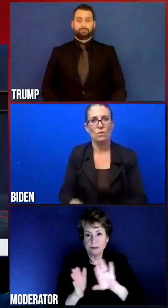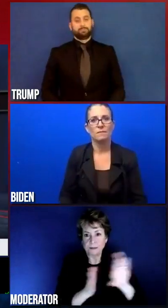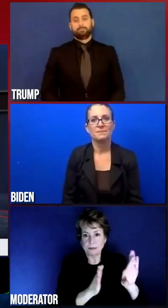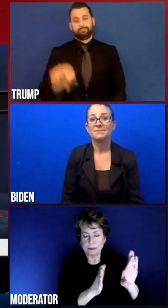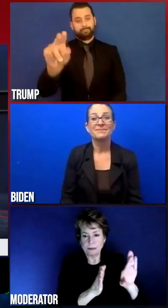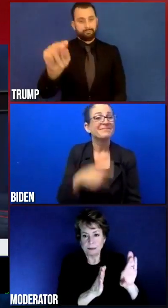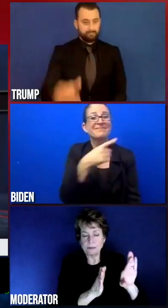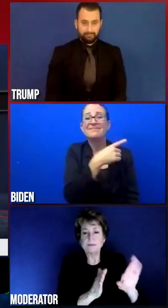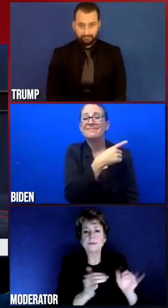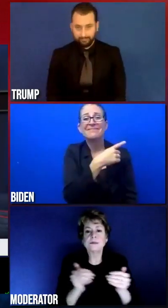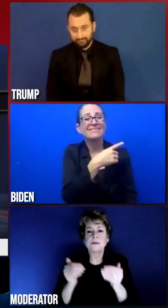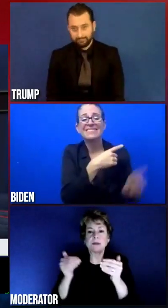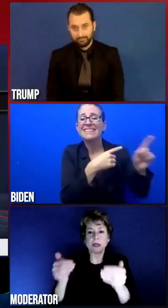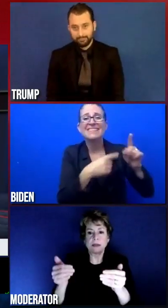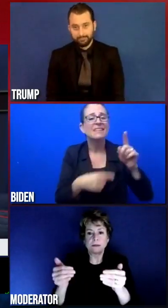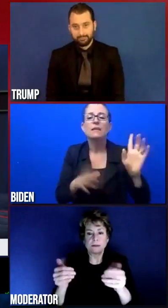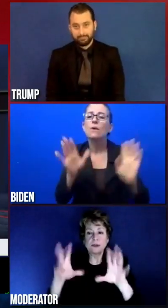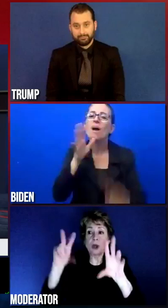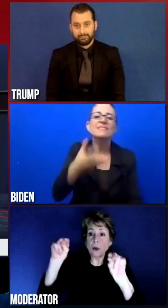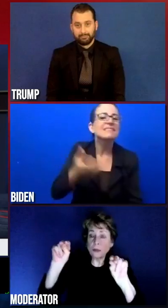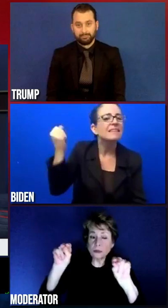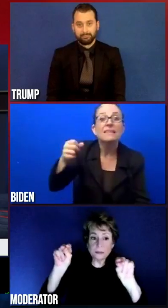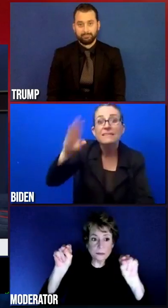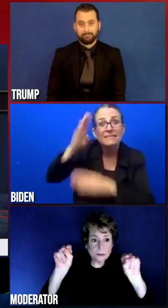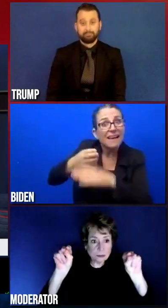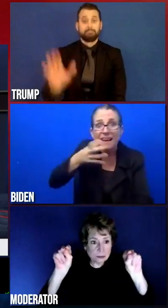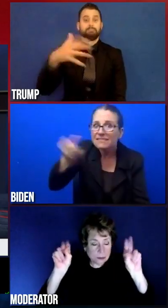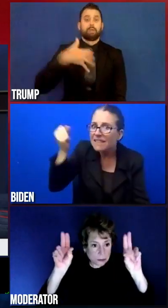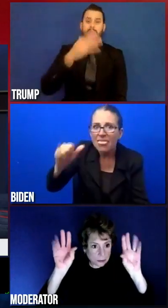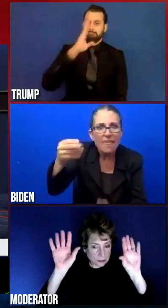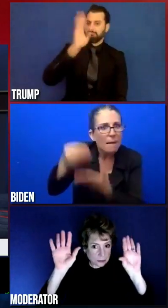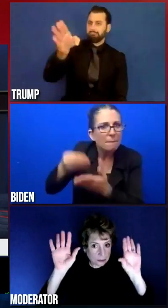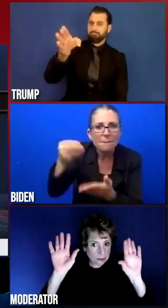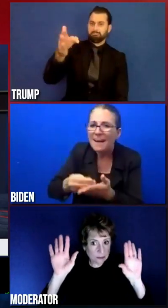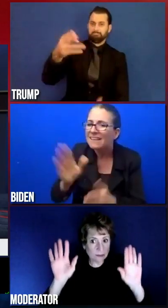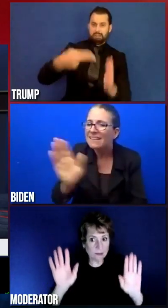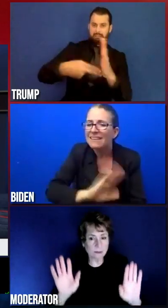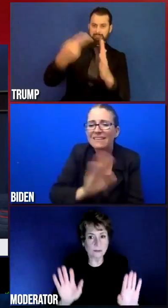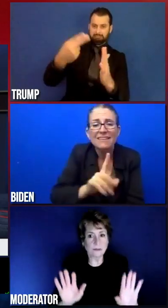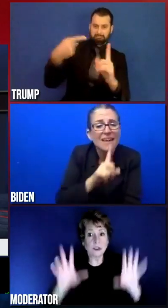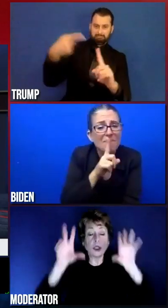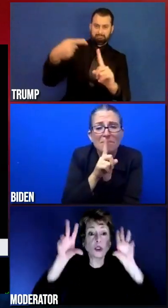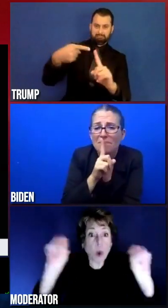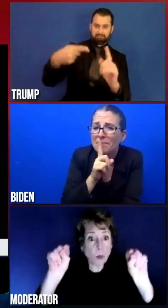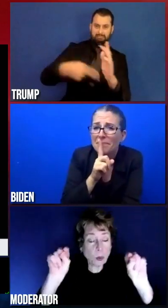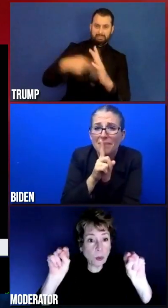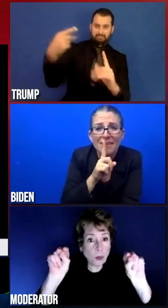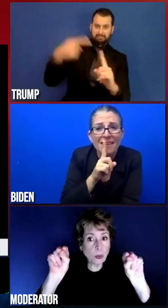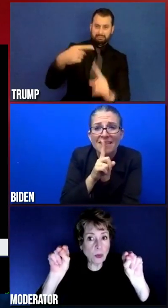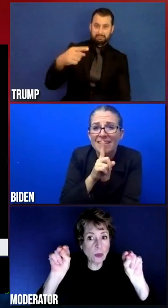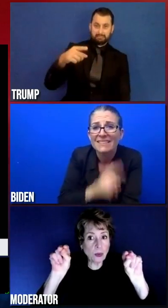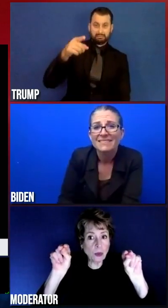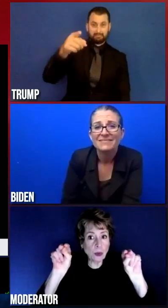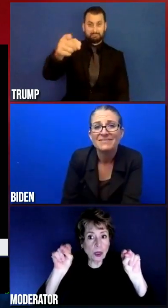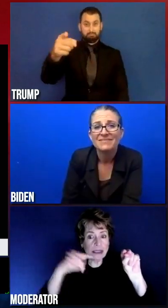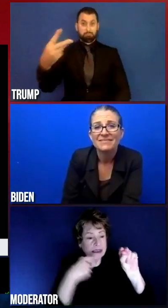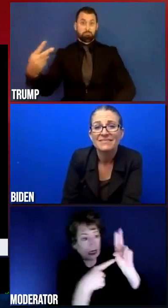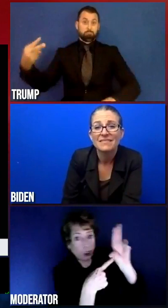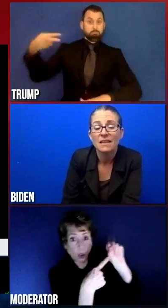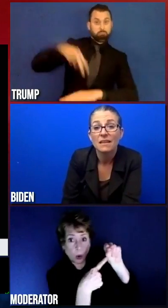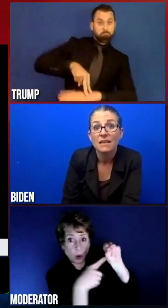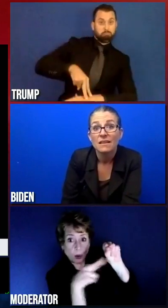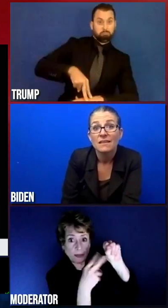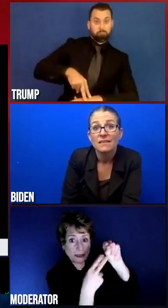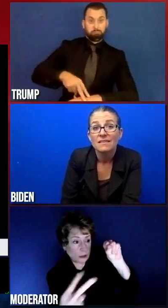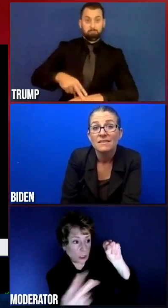can I be honest? It's a very important Try to be question. honest. No, He stood up. No, He stood up, the answer to and the he question is no. threatened Ukraine. No, sir. With $1